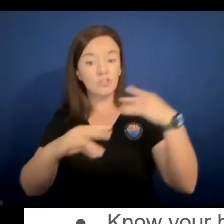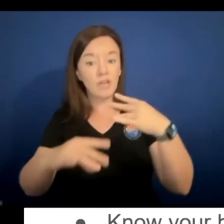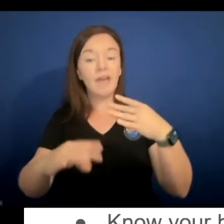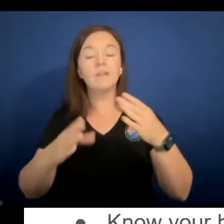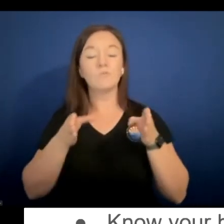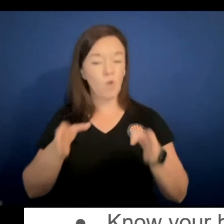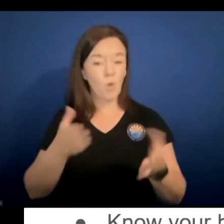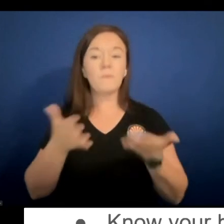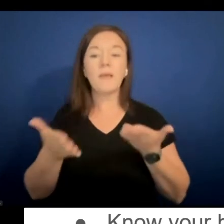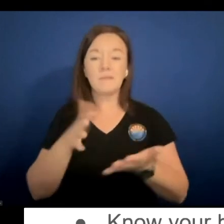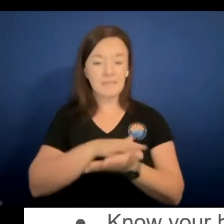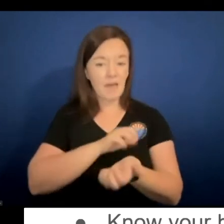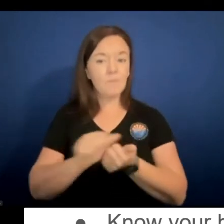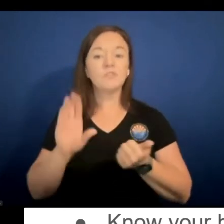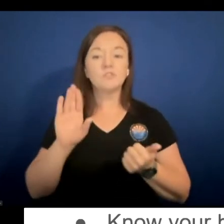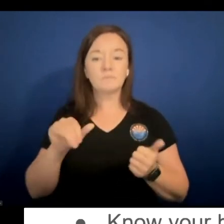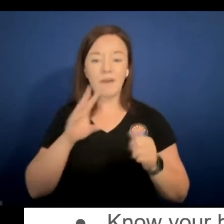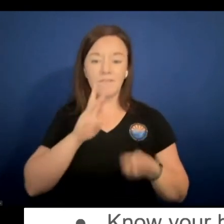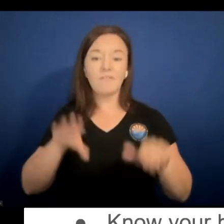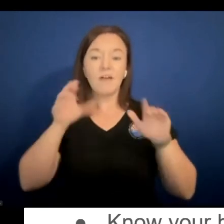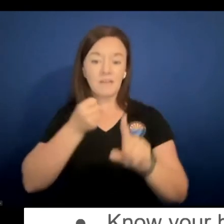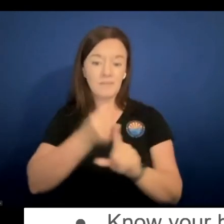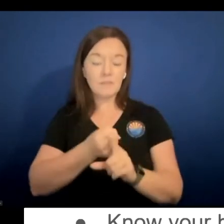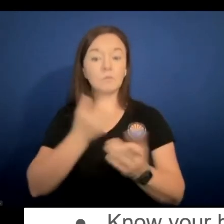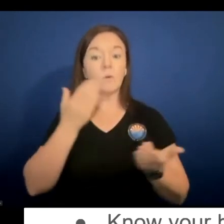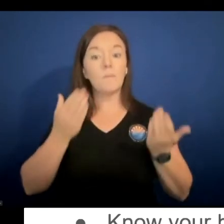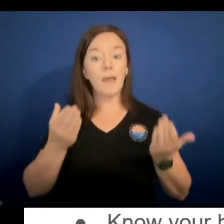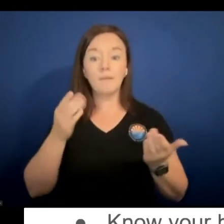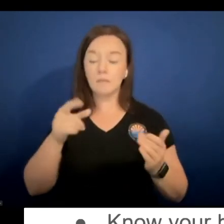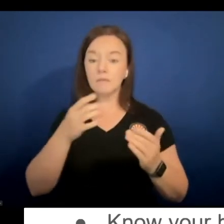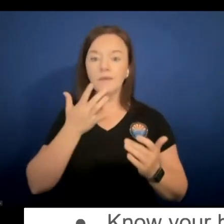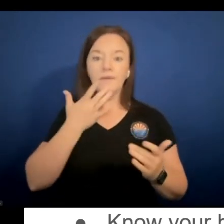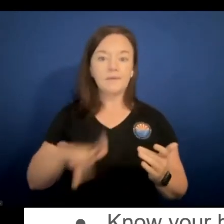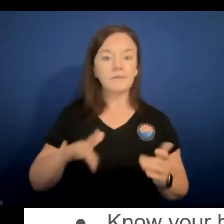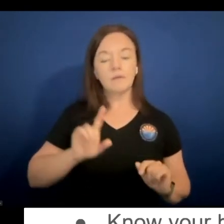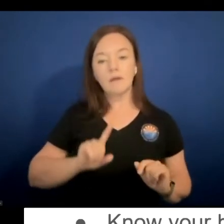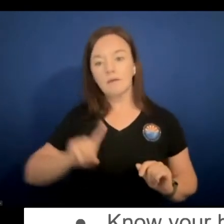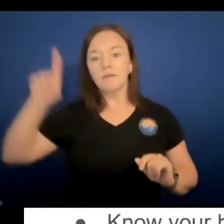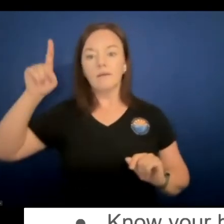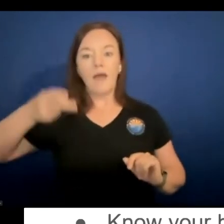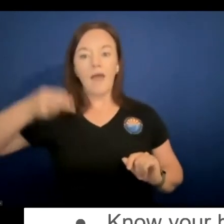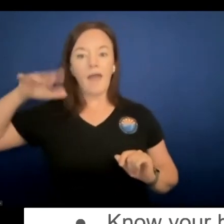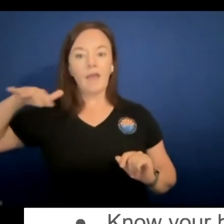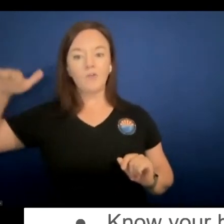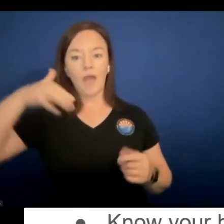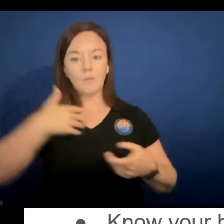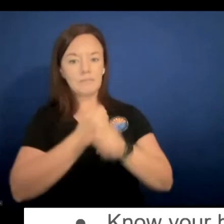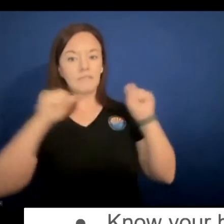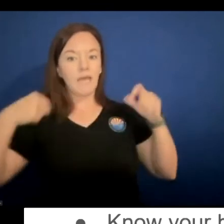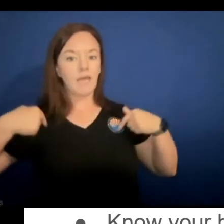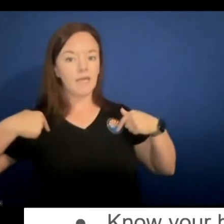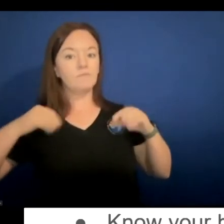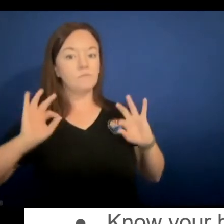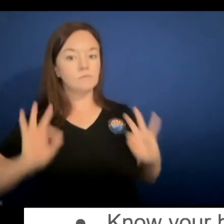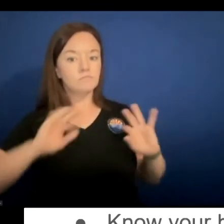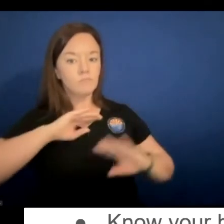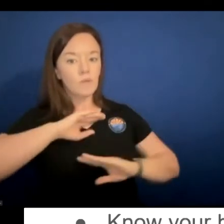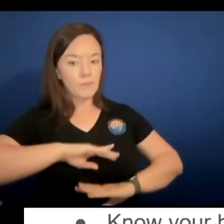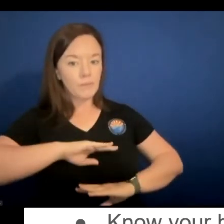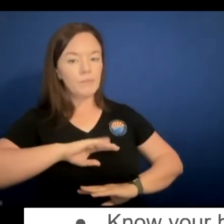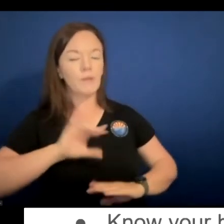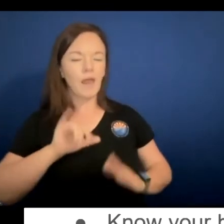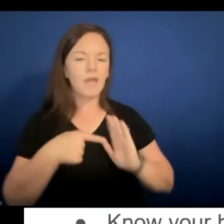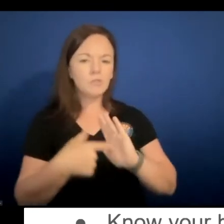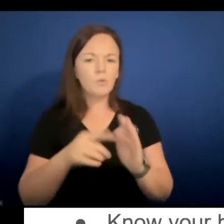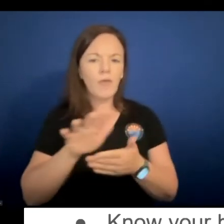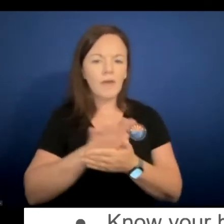flood events. So even if you make it to high ground, like I showed in that video of